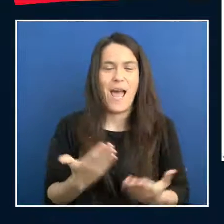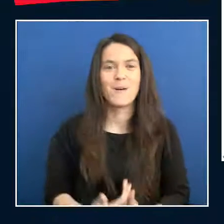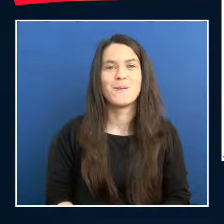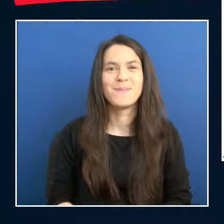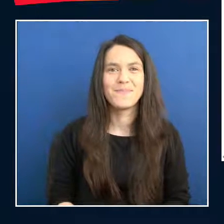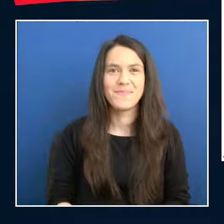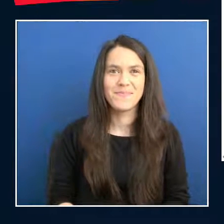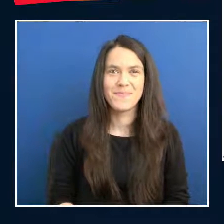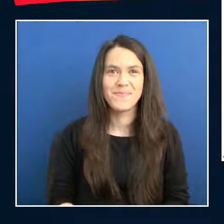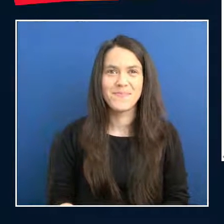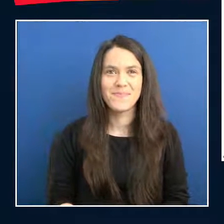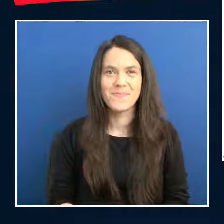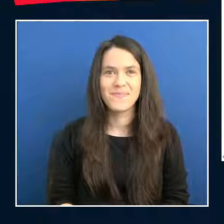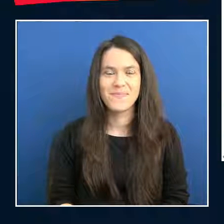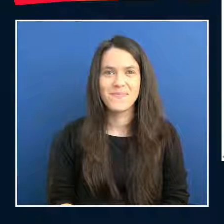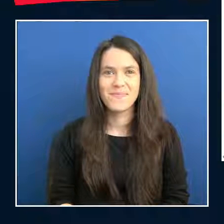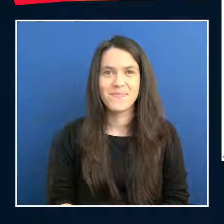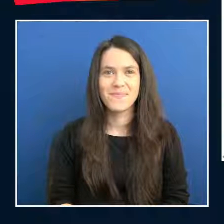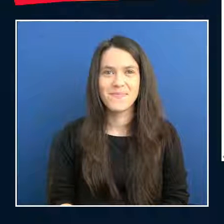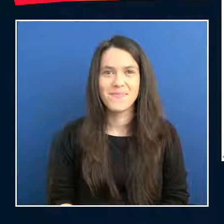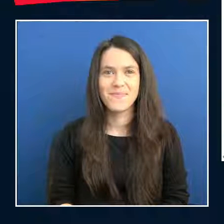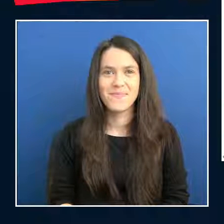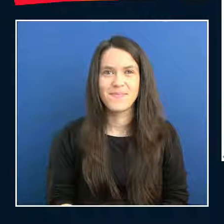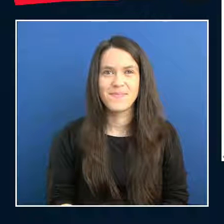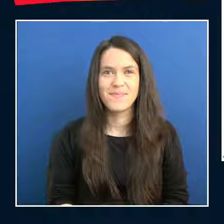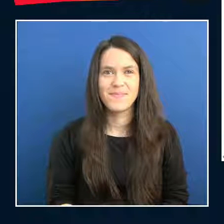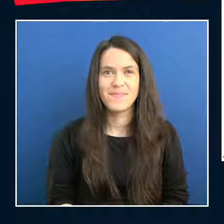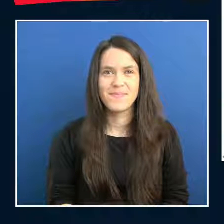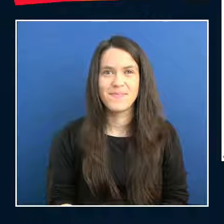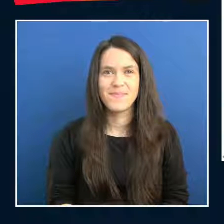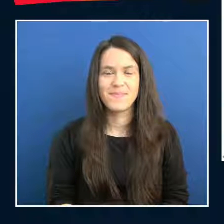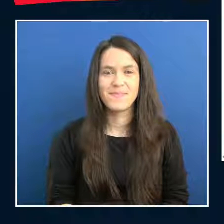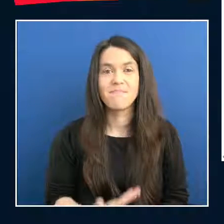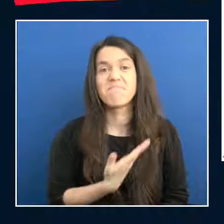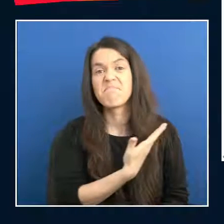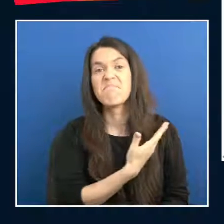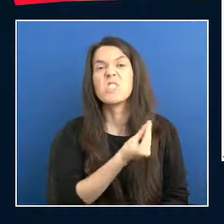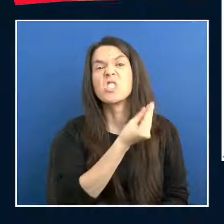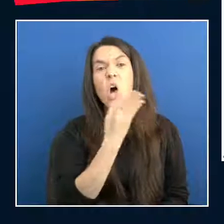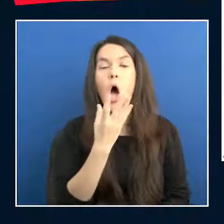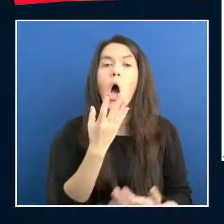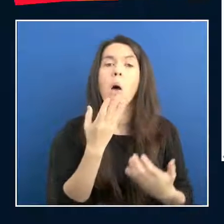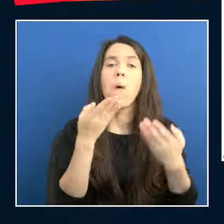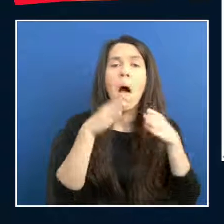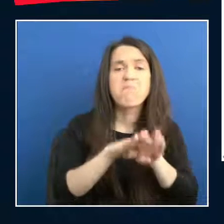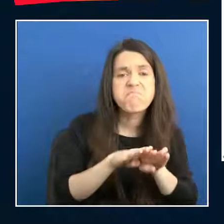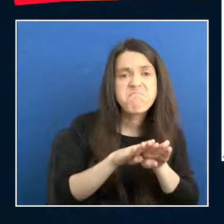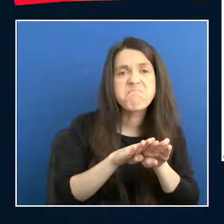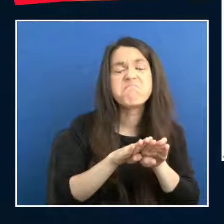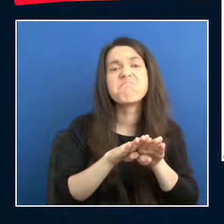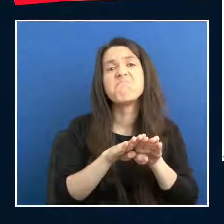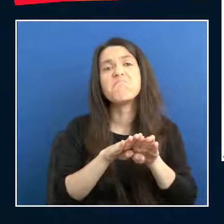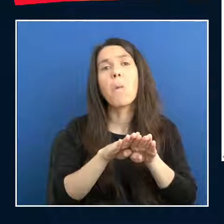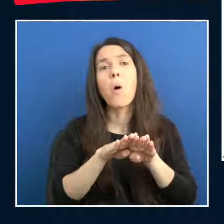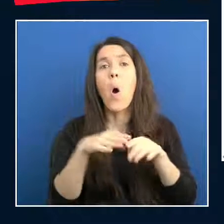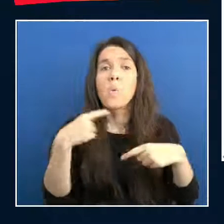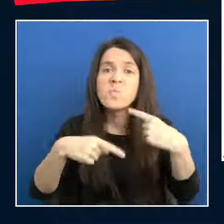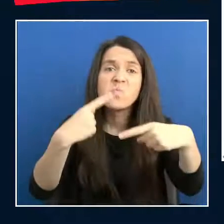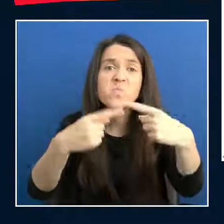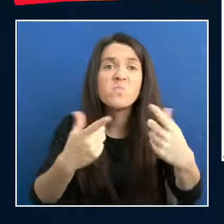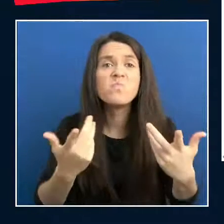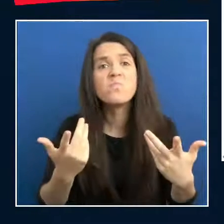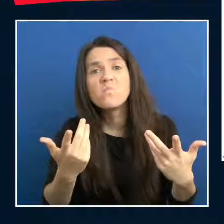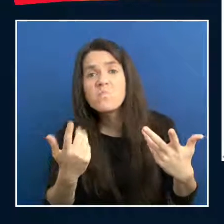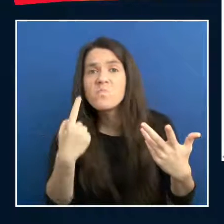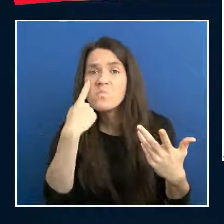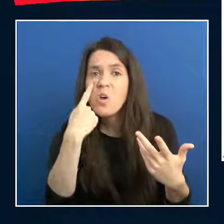Solaris containers, haven't heard about them any longer. Process containers, LXC, which is still in use,